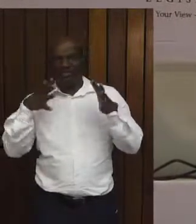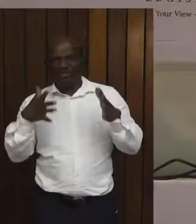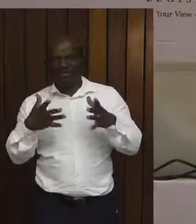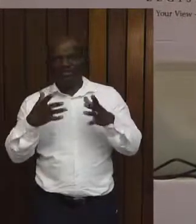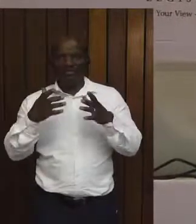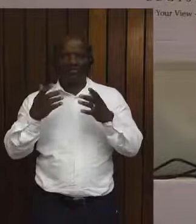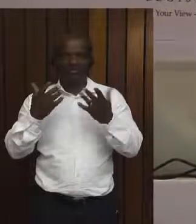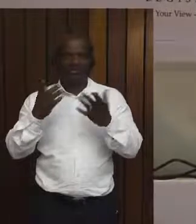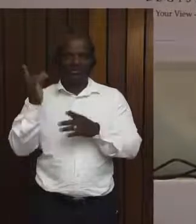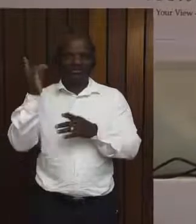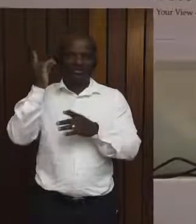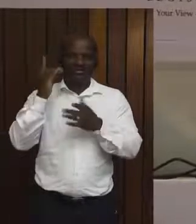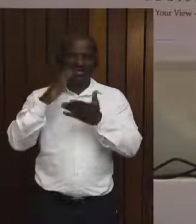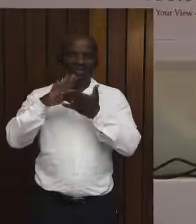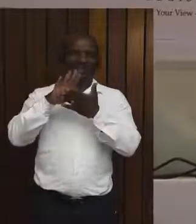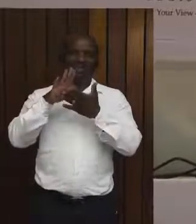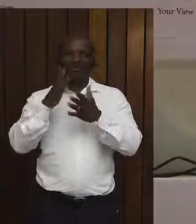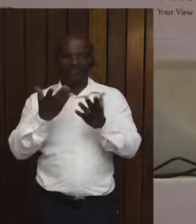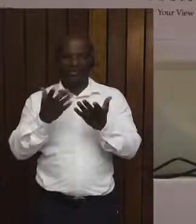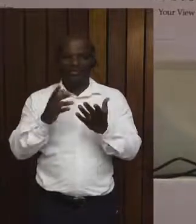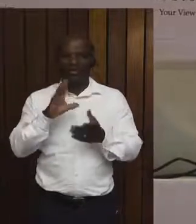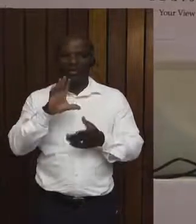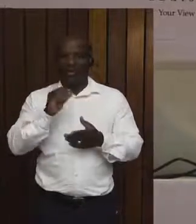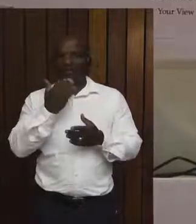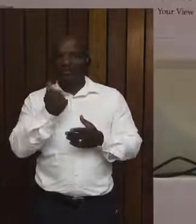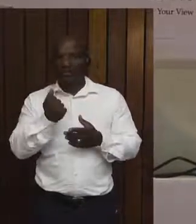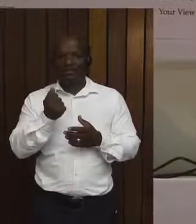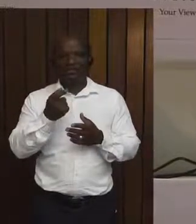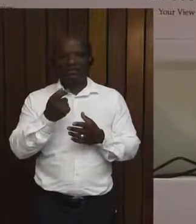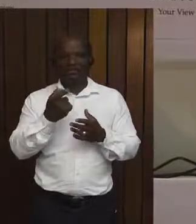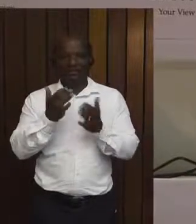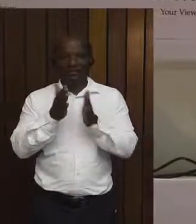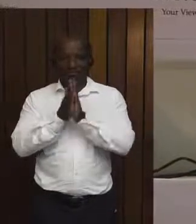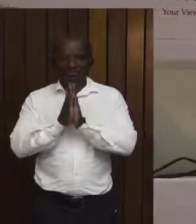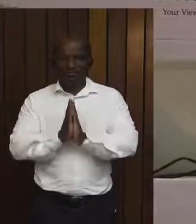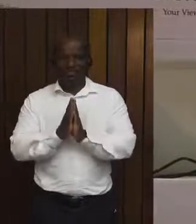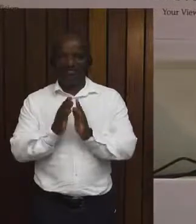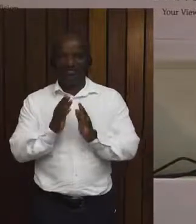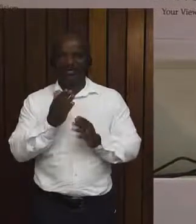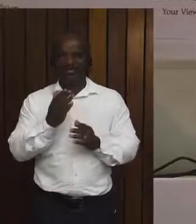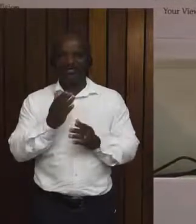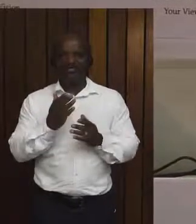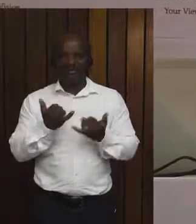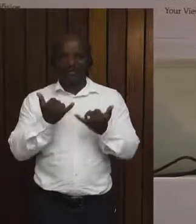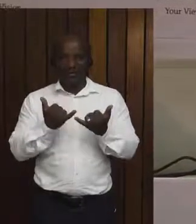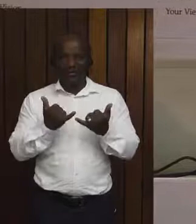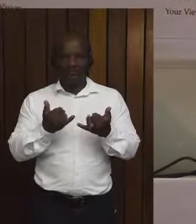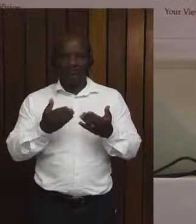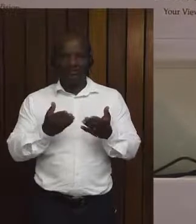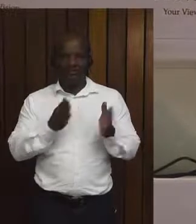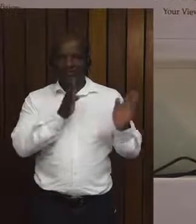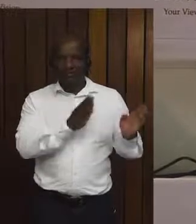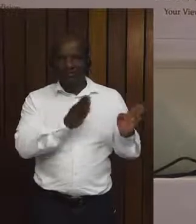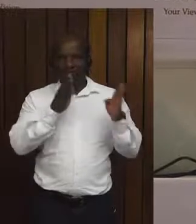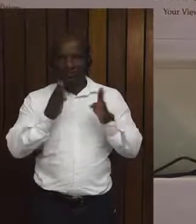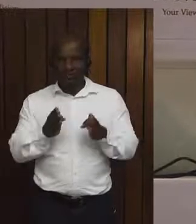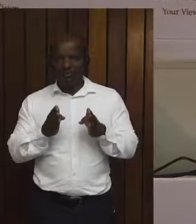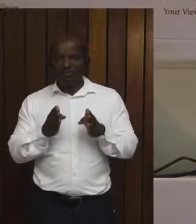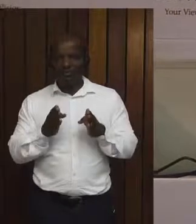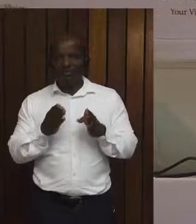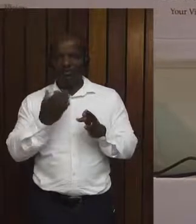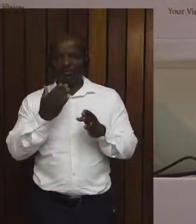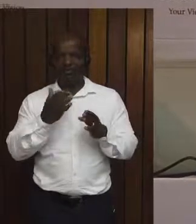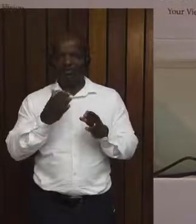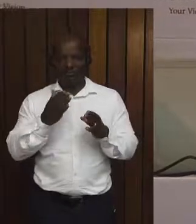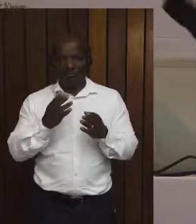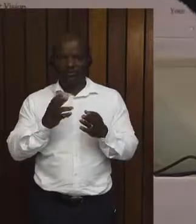on the microphones that they're listening to. So that's the request I would make. But Phumlani, can I hand over to you and take us through the